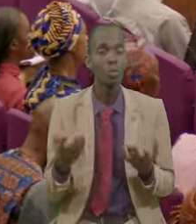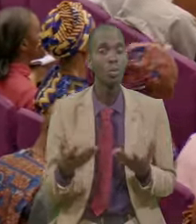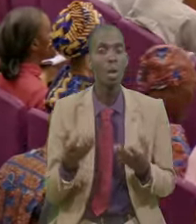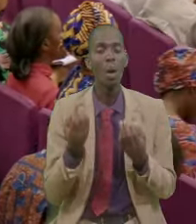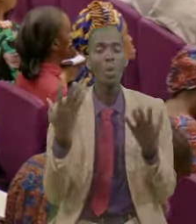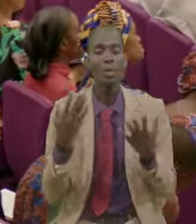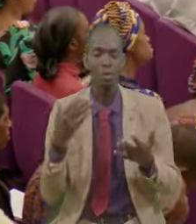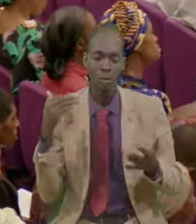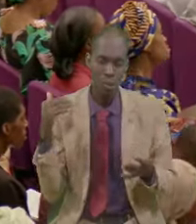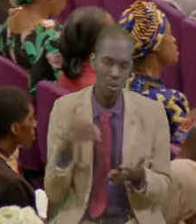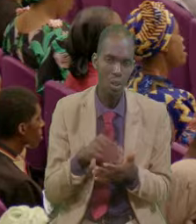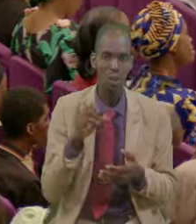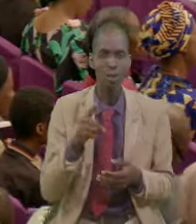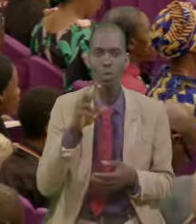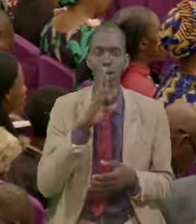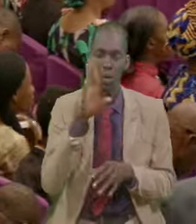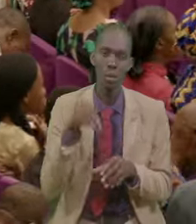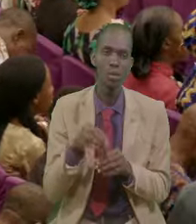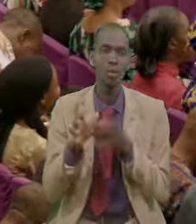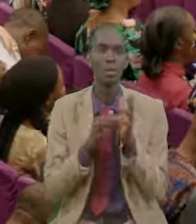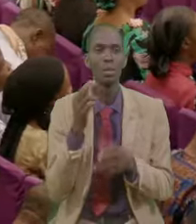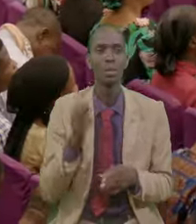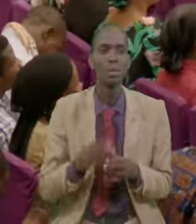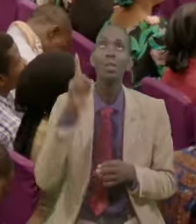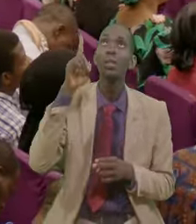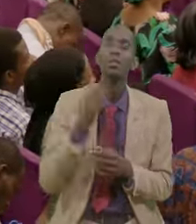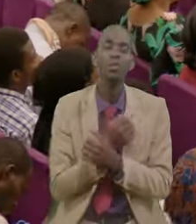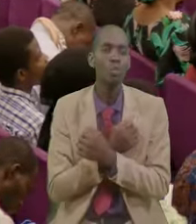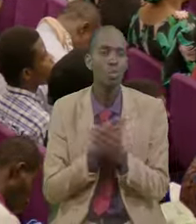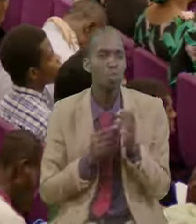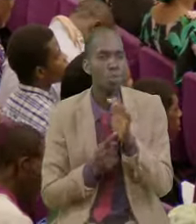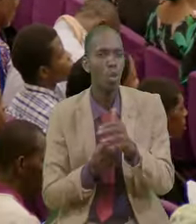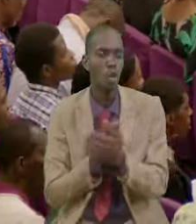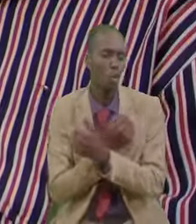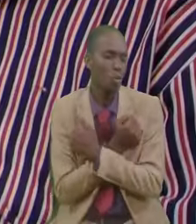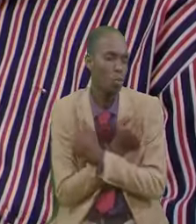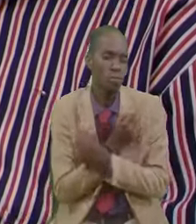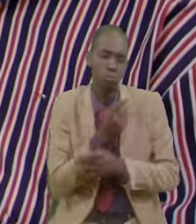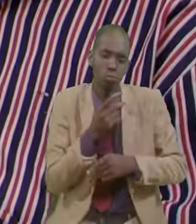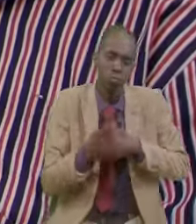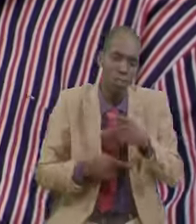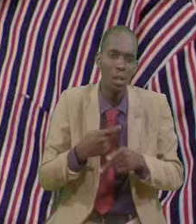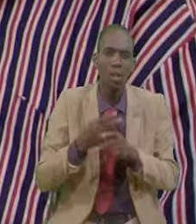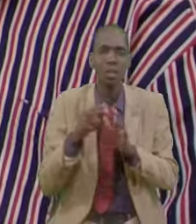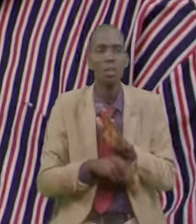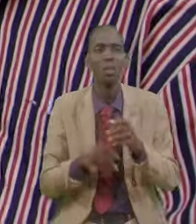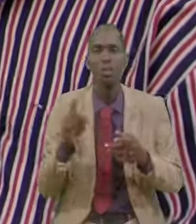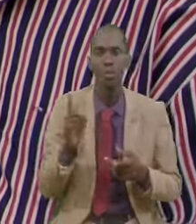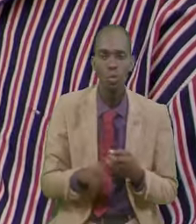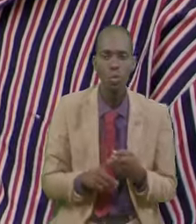thousands. The thousands who are here tonight. Thou showest loving kindness unto. I said